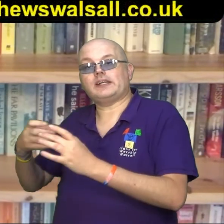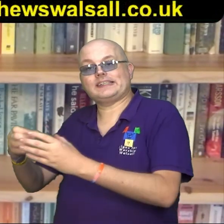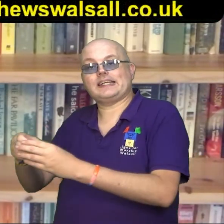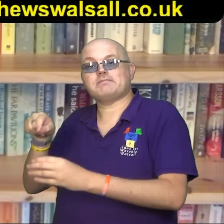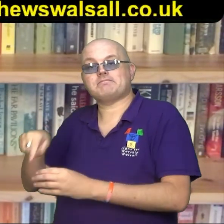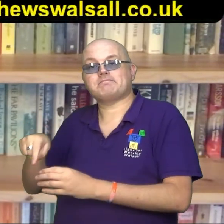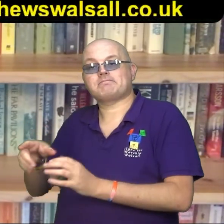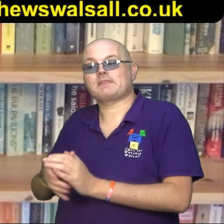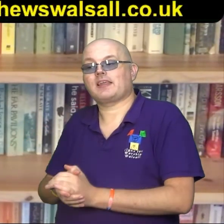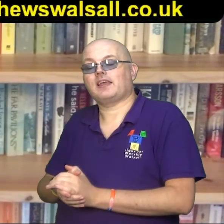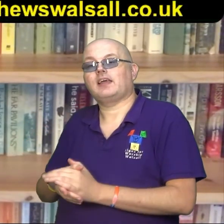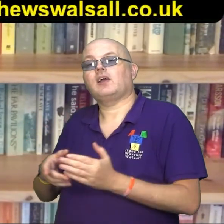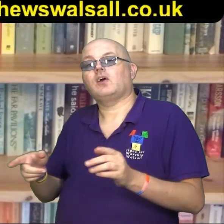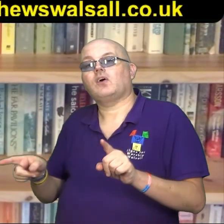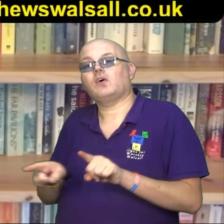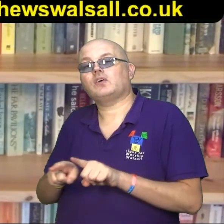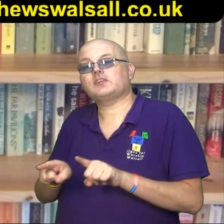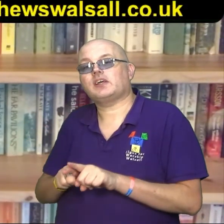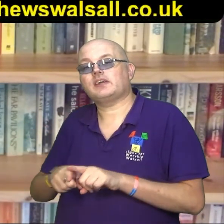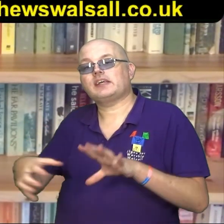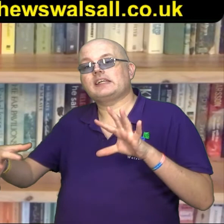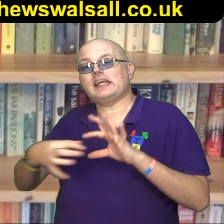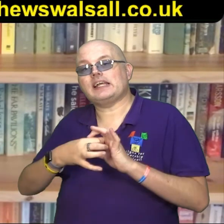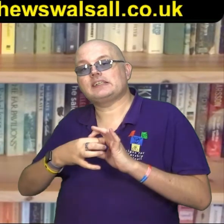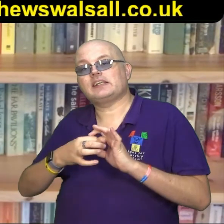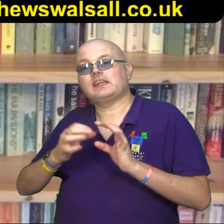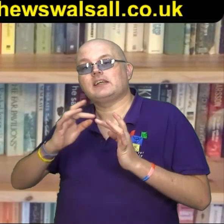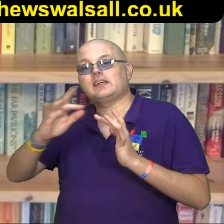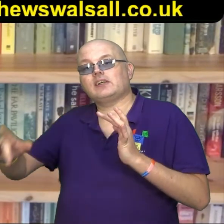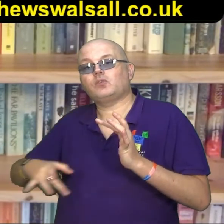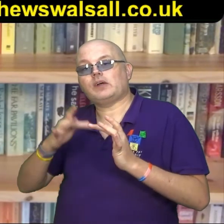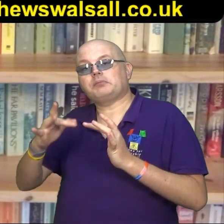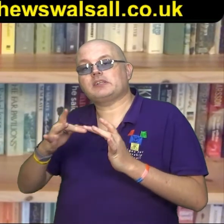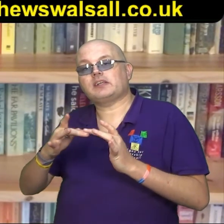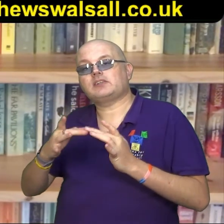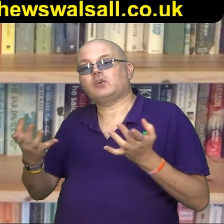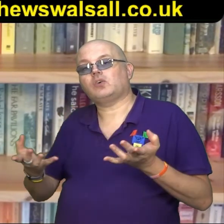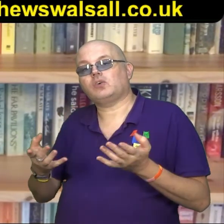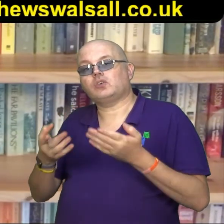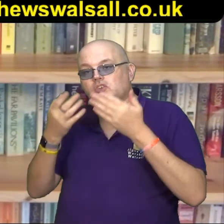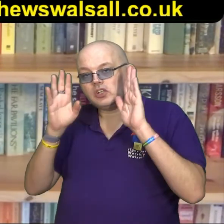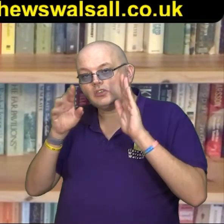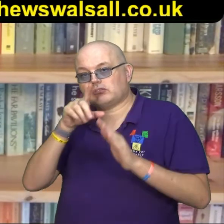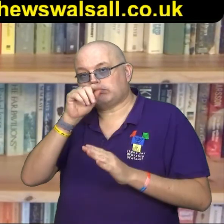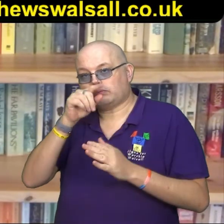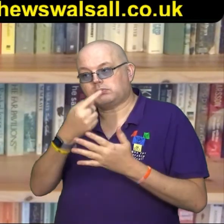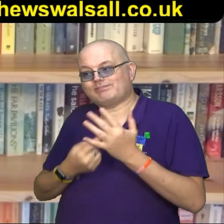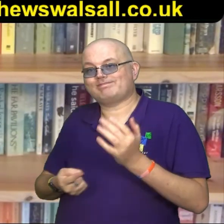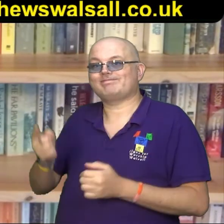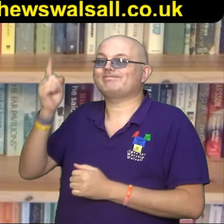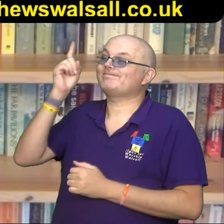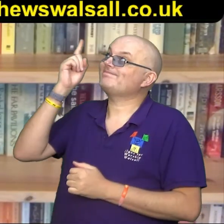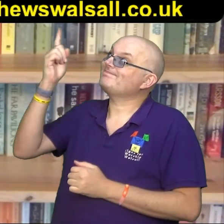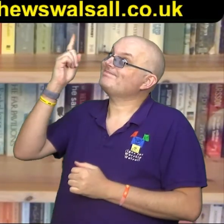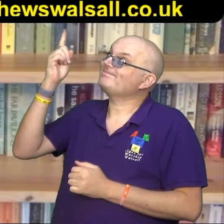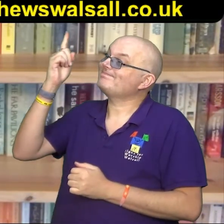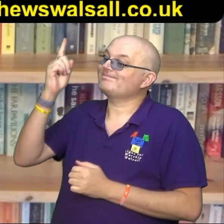with our online team. And of course, you can also connect with us through our church website or through social